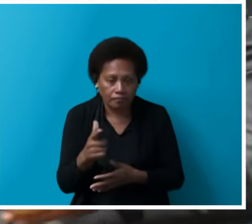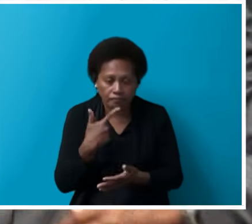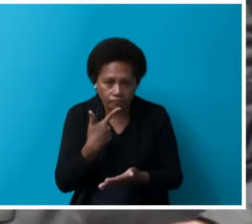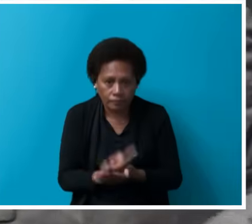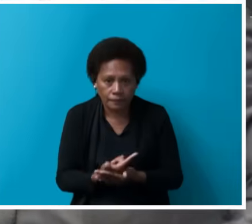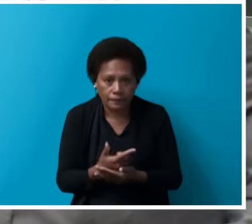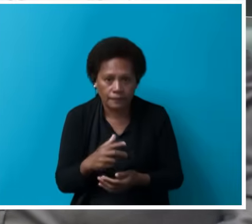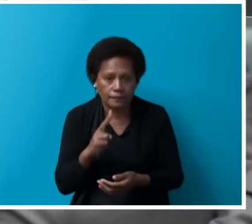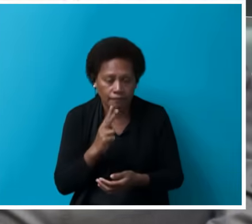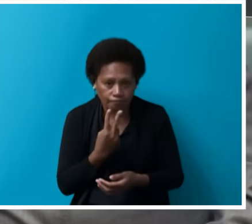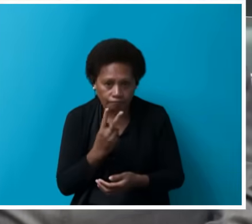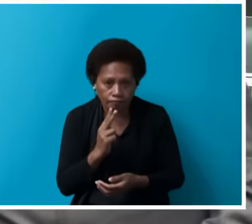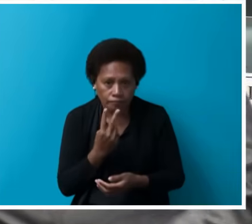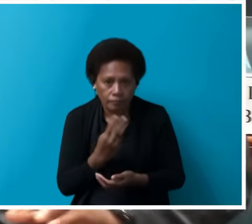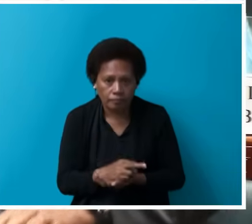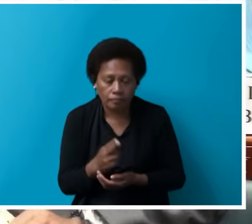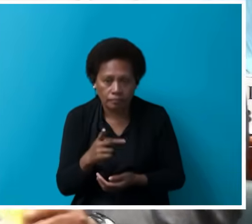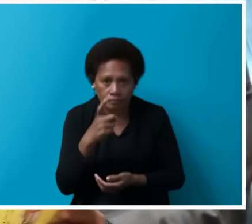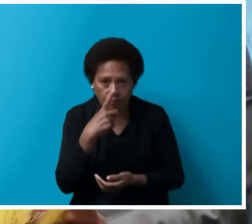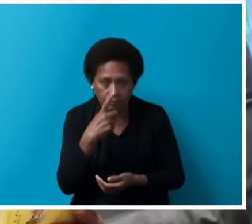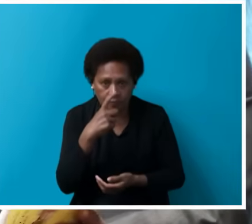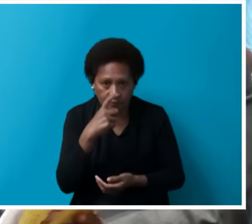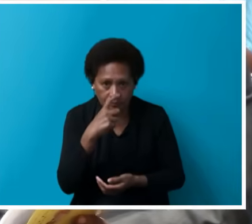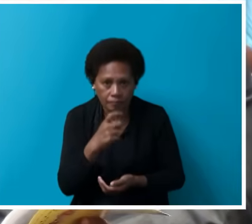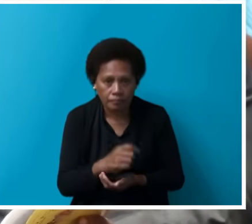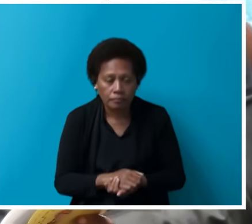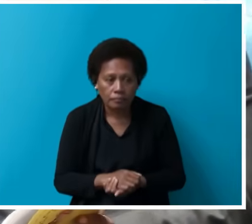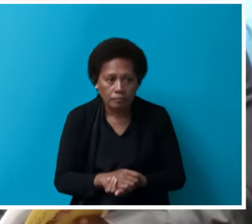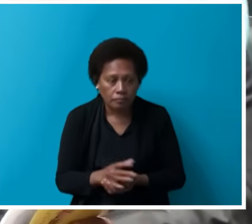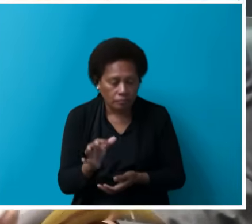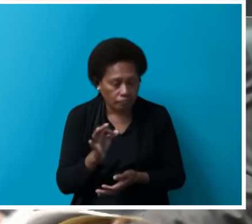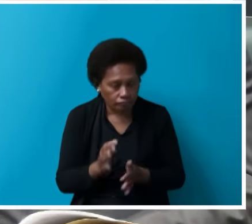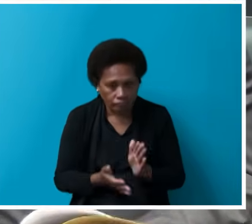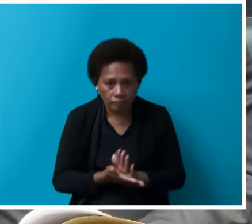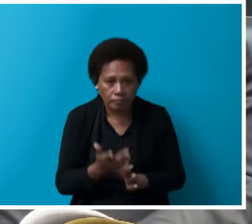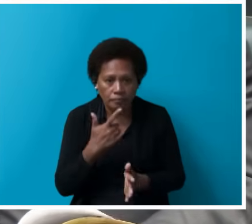to go and lie. Not to go and lie. Not to go and lie.